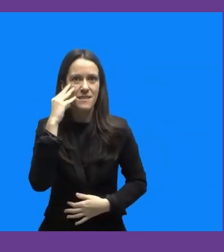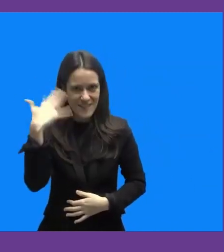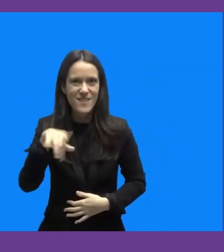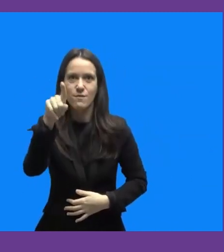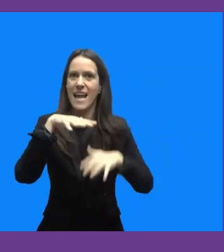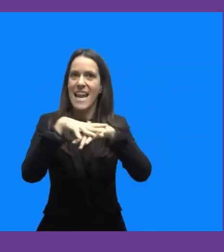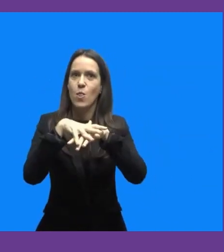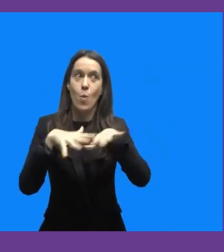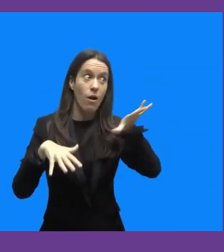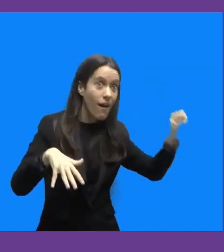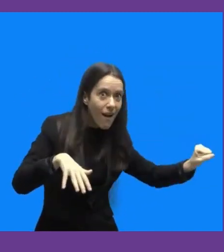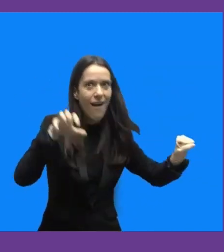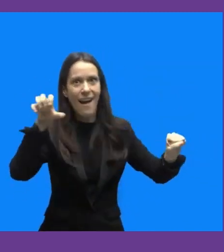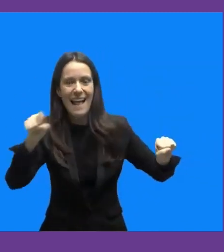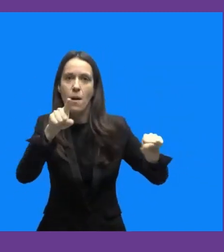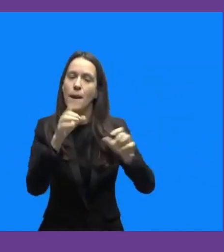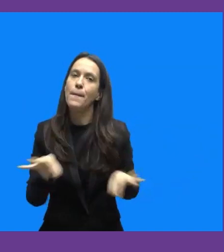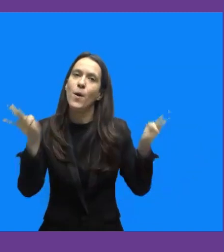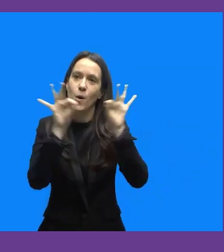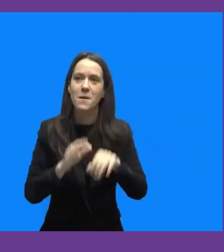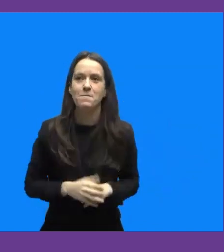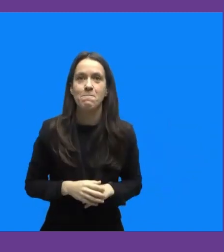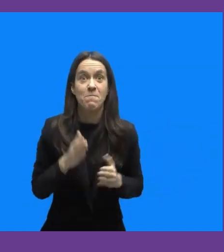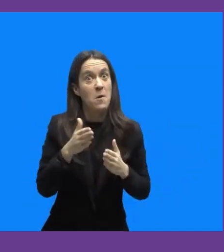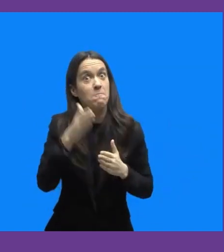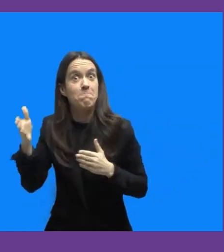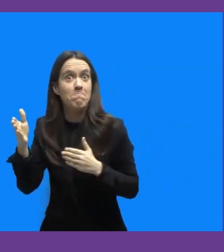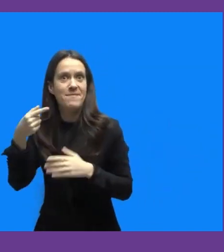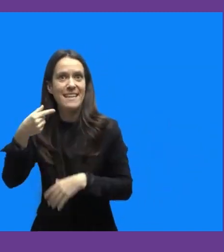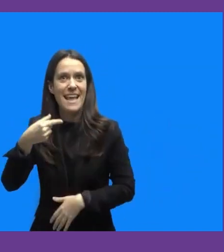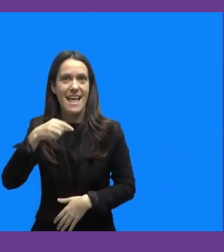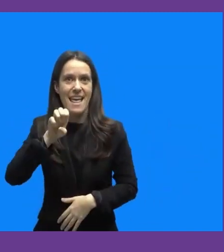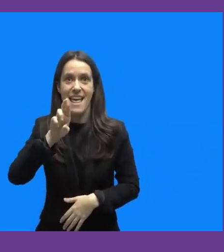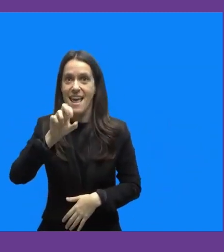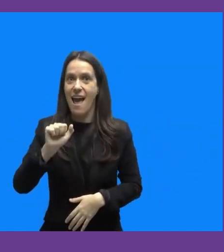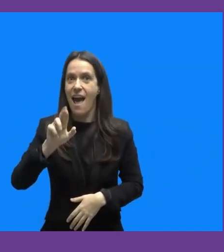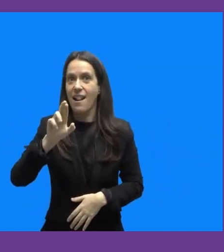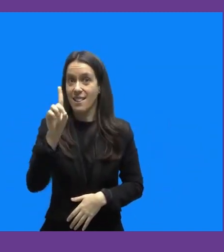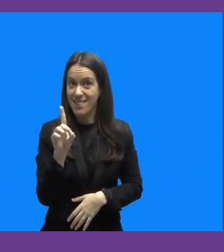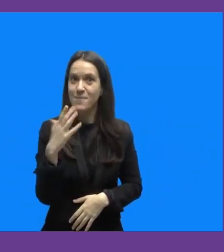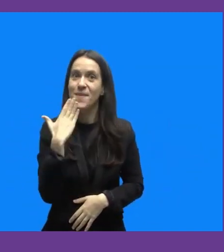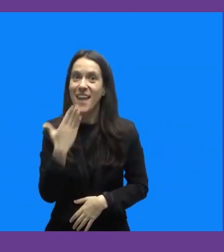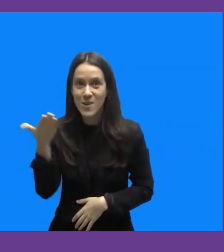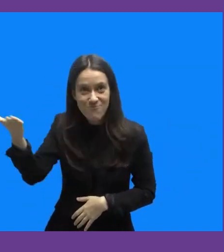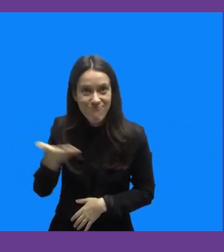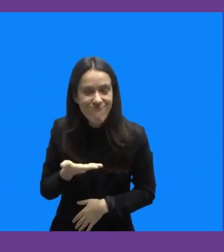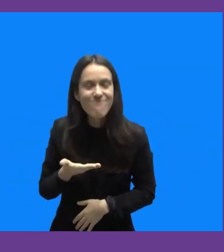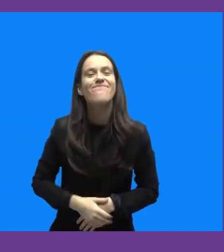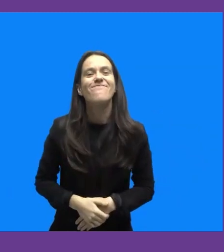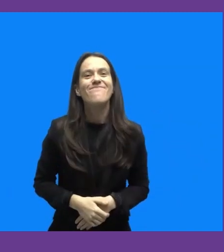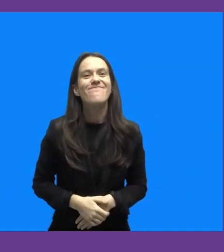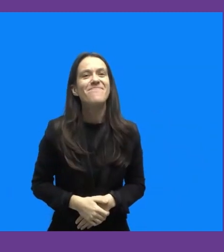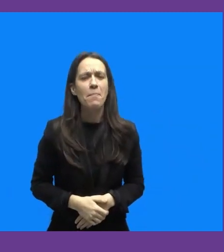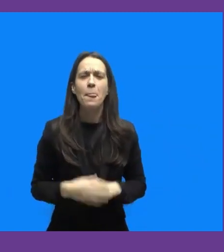so thank you so much. And Gerard, first, thank you for being here. And, you know, in the project, when we were